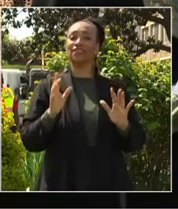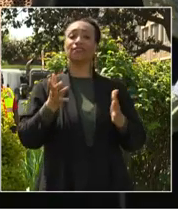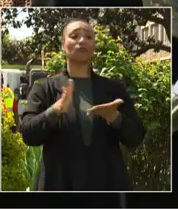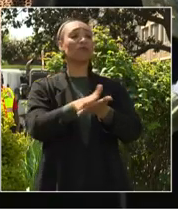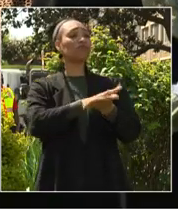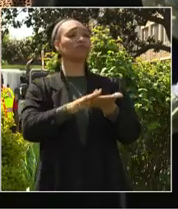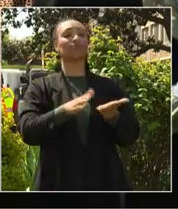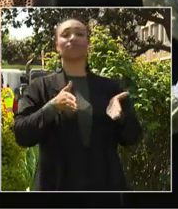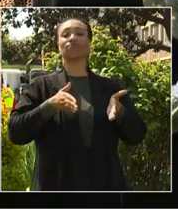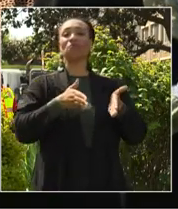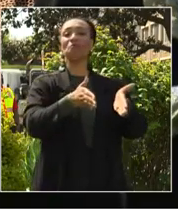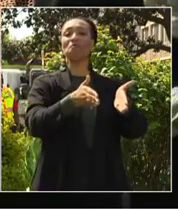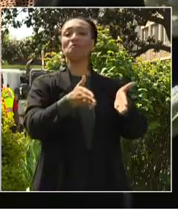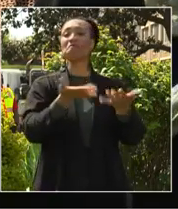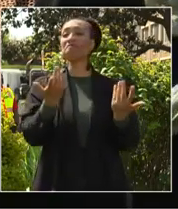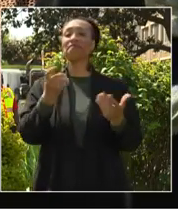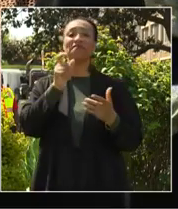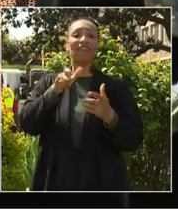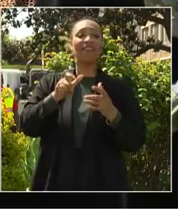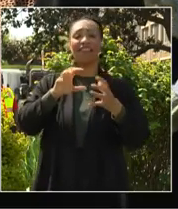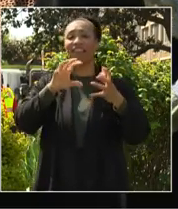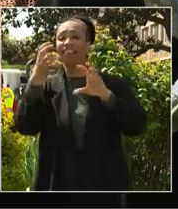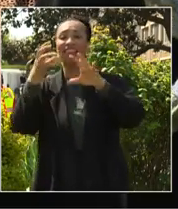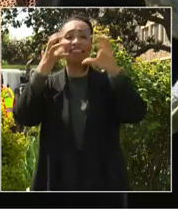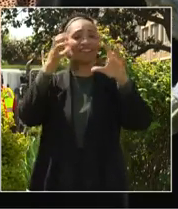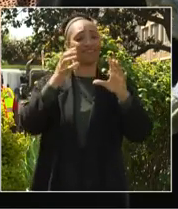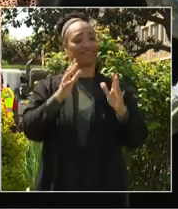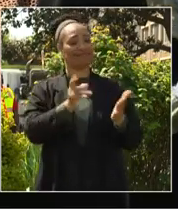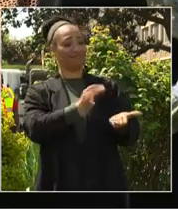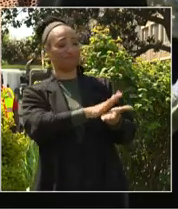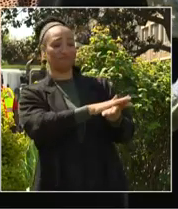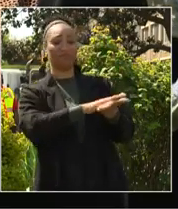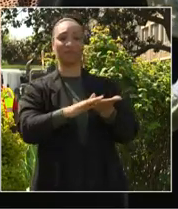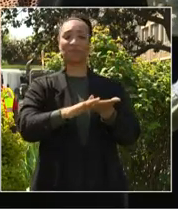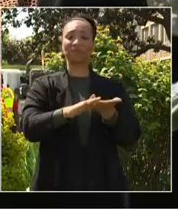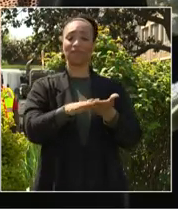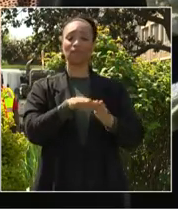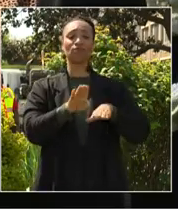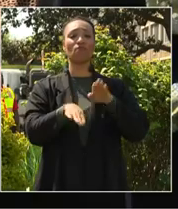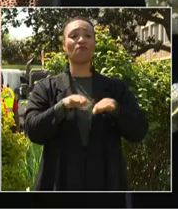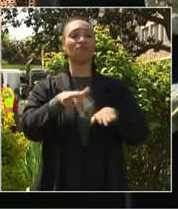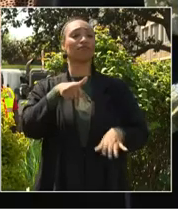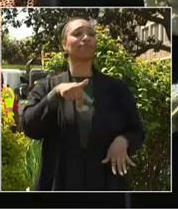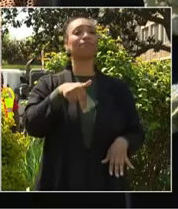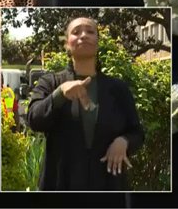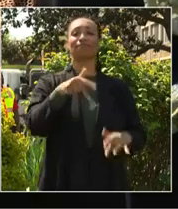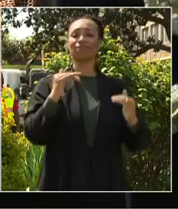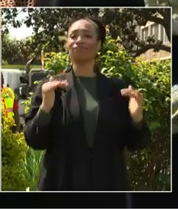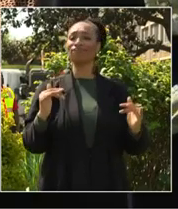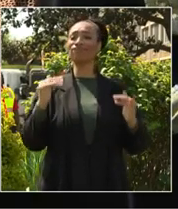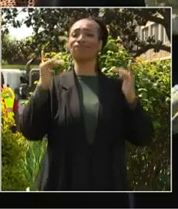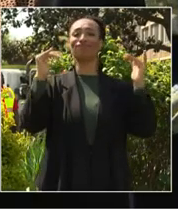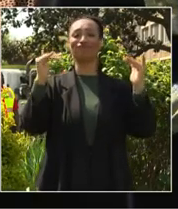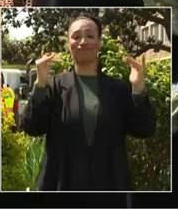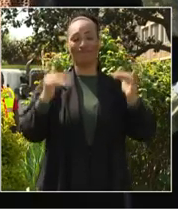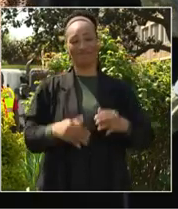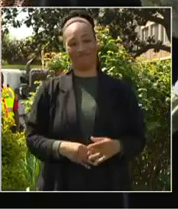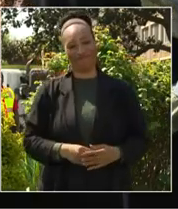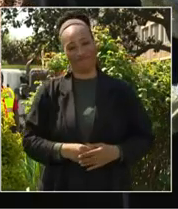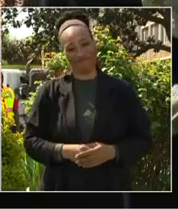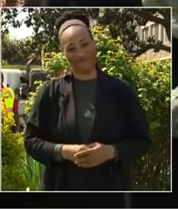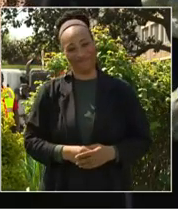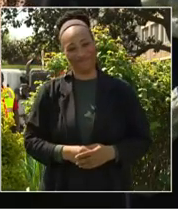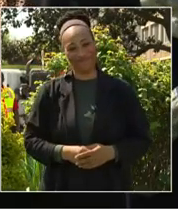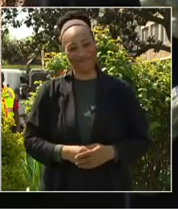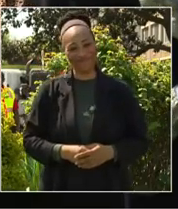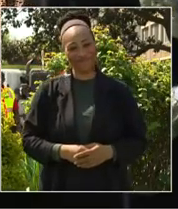just patched, but restored and paved to the highest standard. When multiple utilities are working in the same area, it just